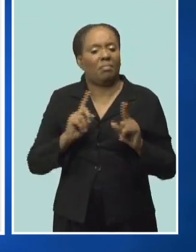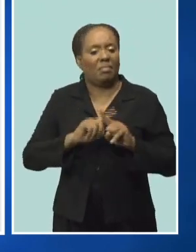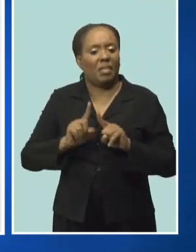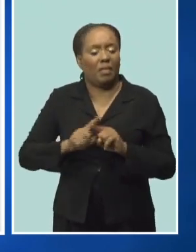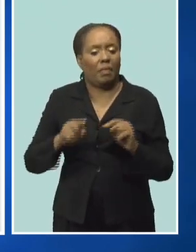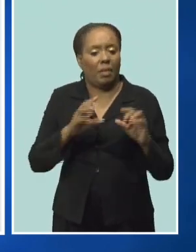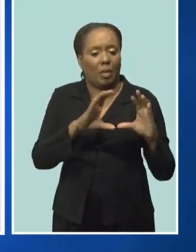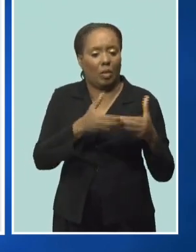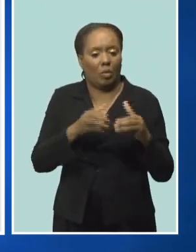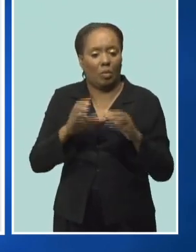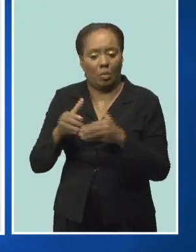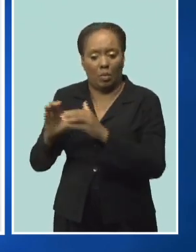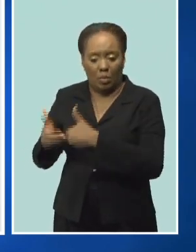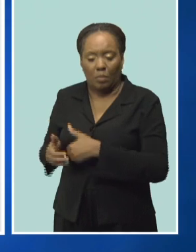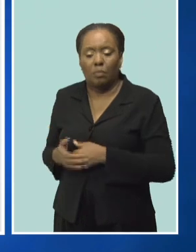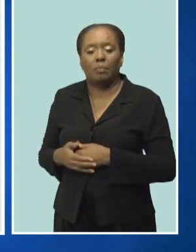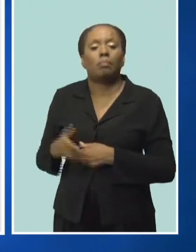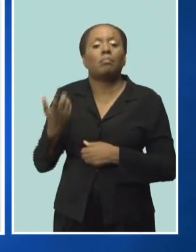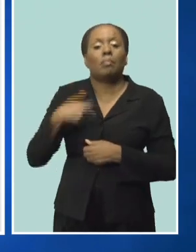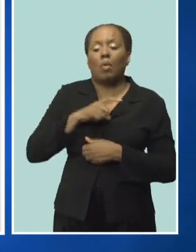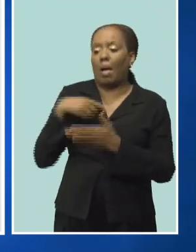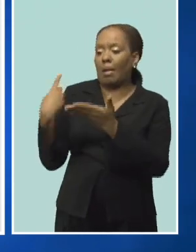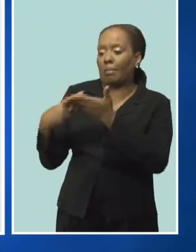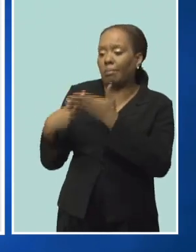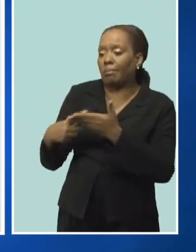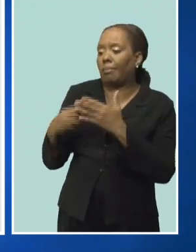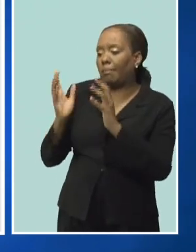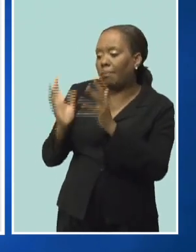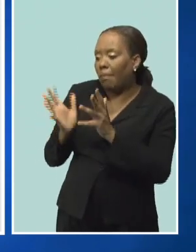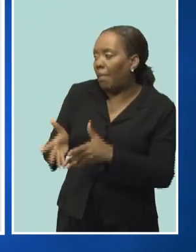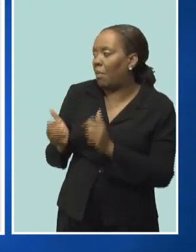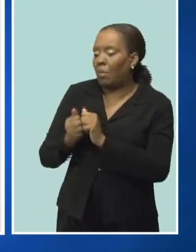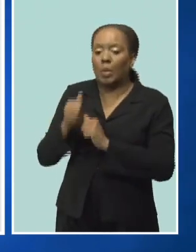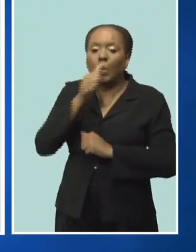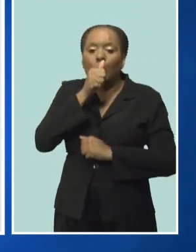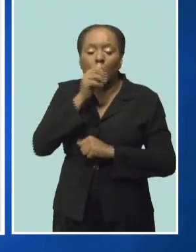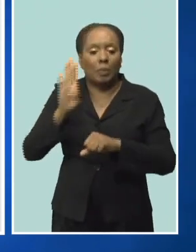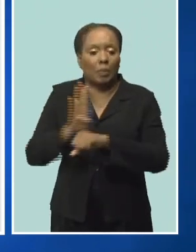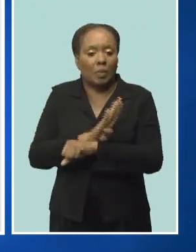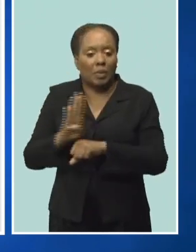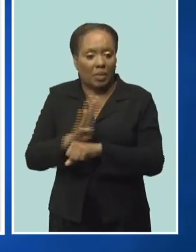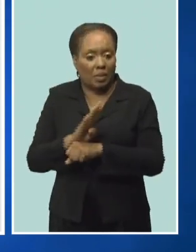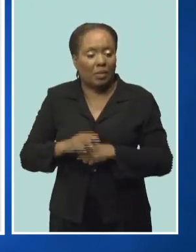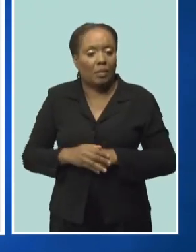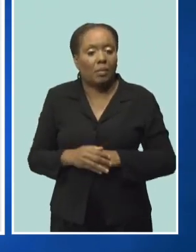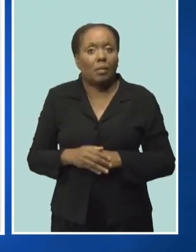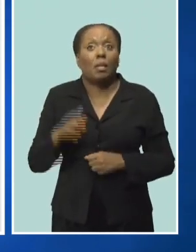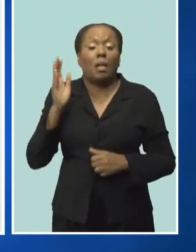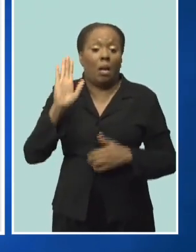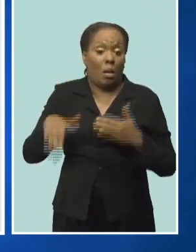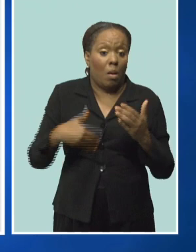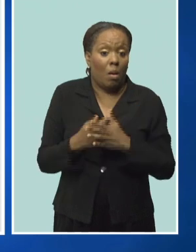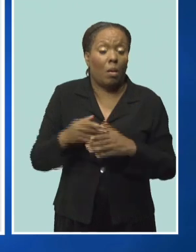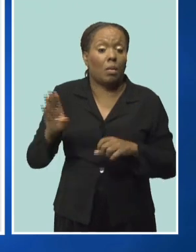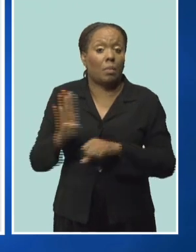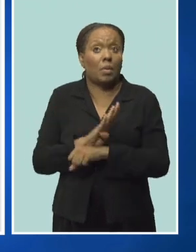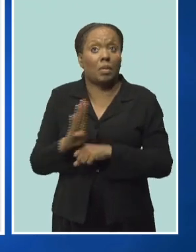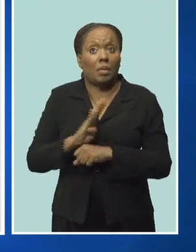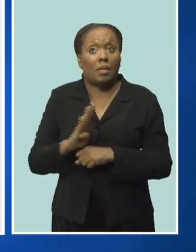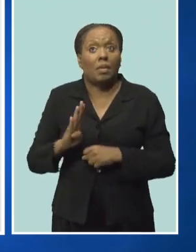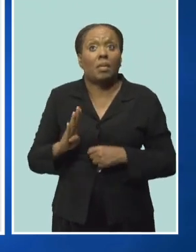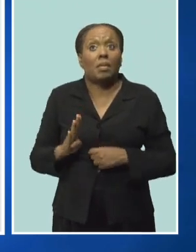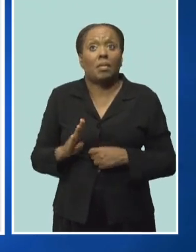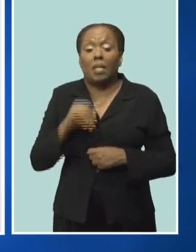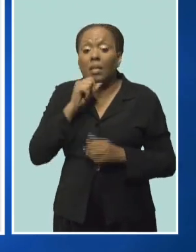we have consulted with the private sector, and we believe that all businesses that are non-essential should